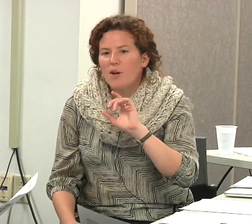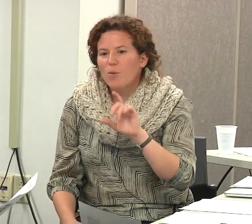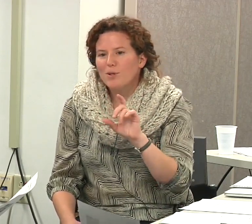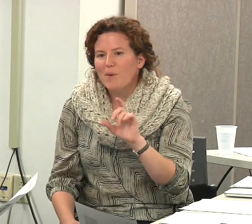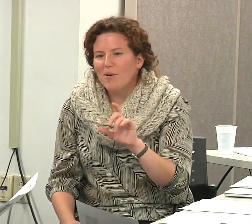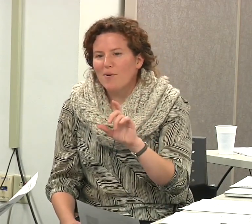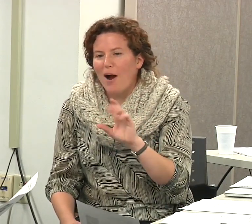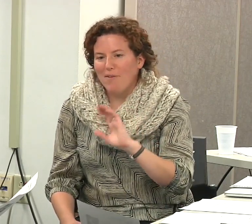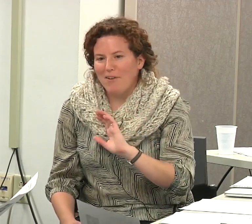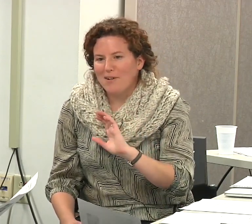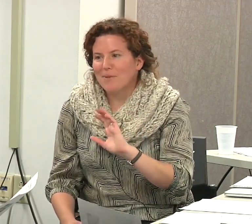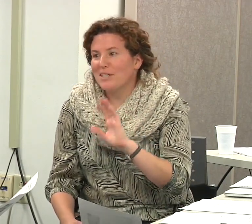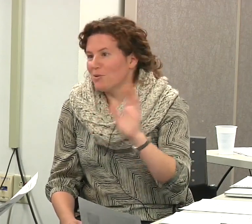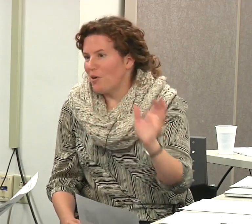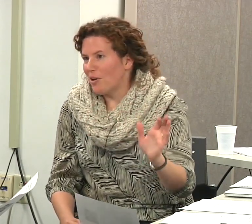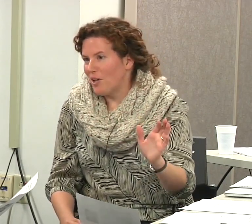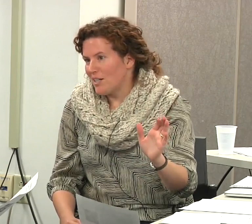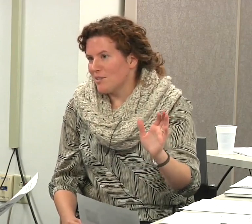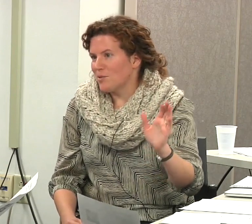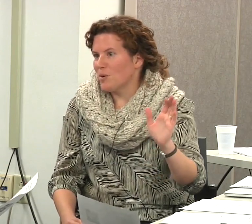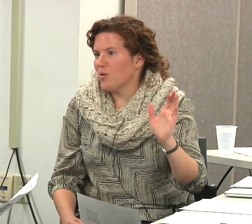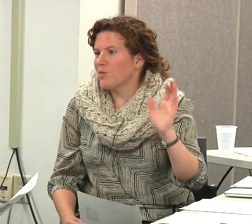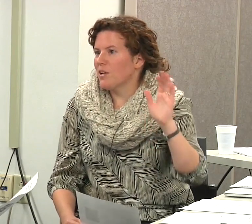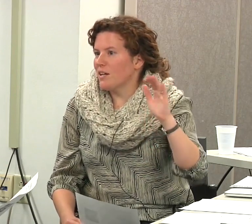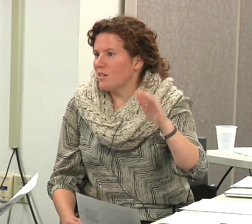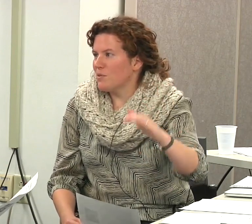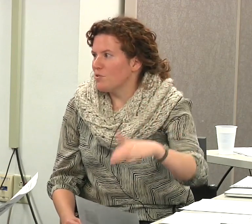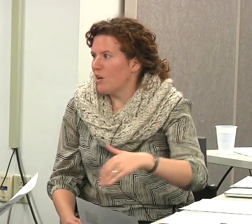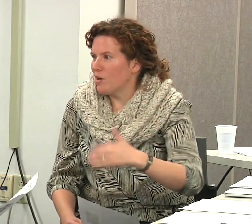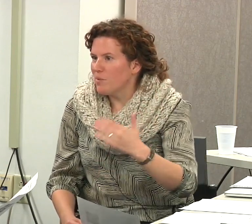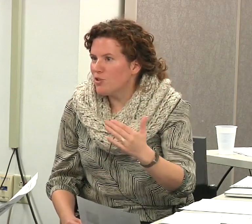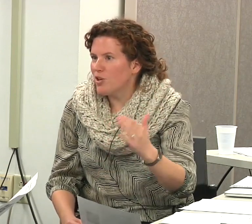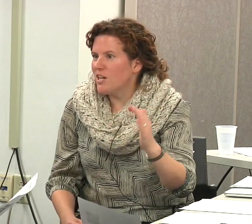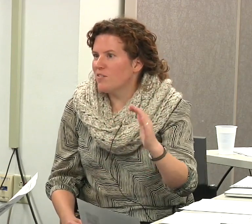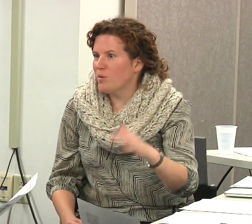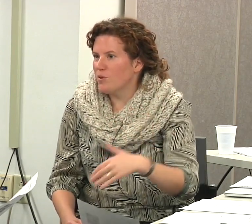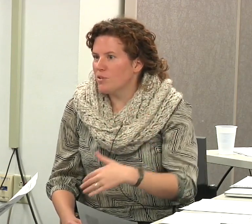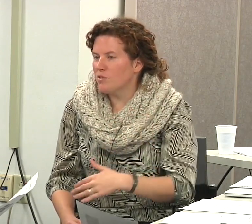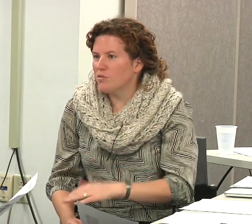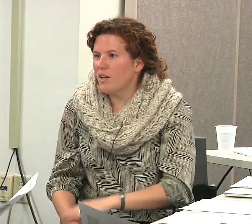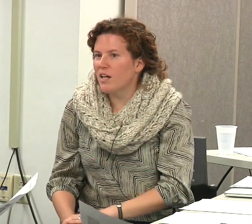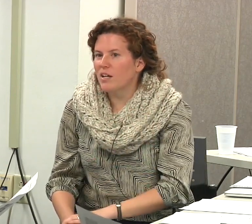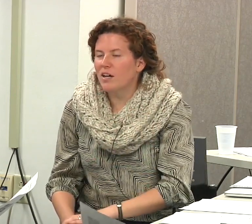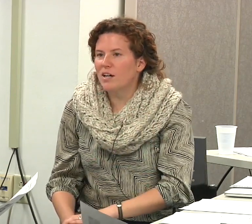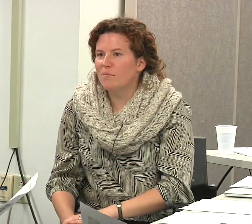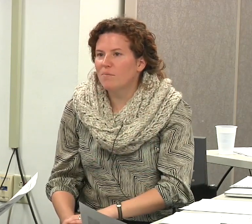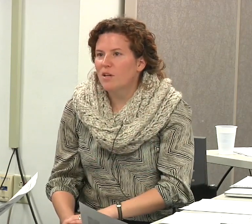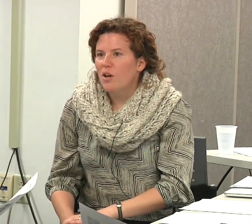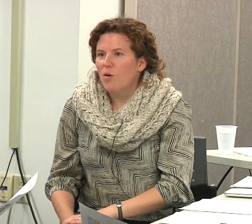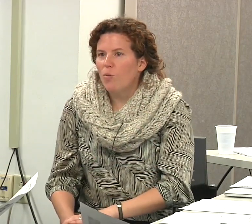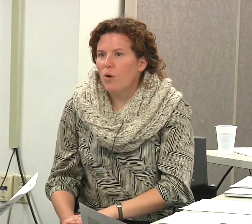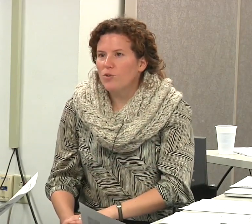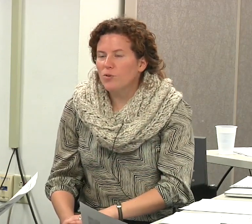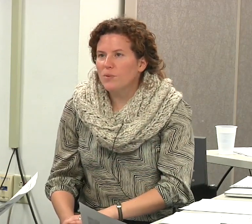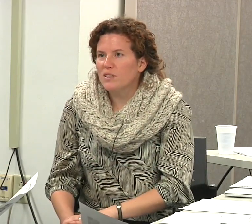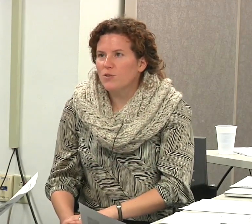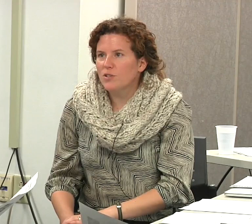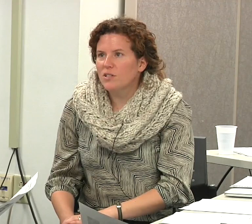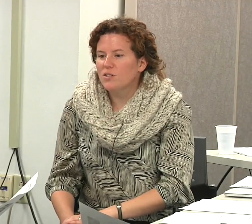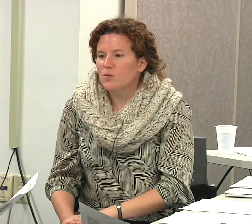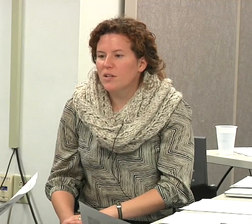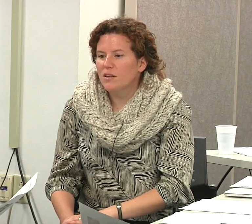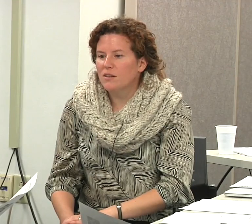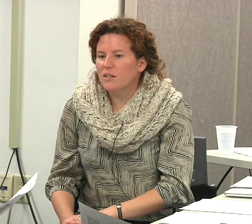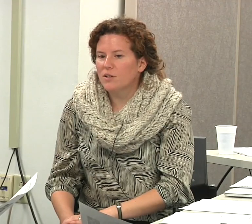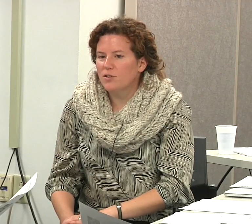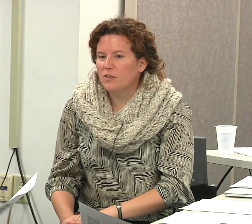it. That works better, I find, with year-long classes because we got to get them to do the IRB training if they want to do a survey. One group